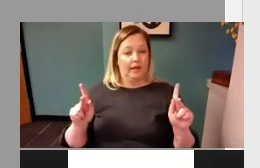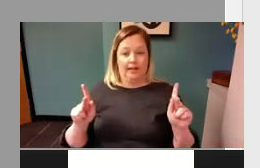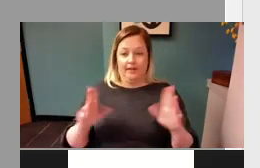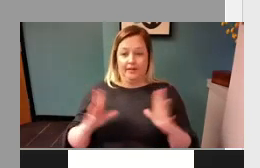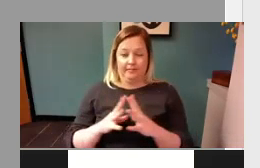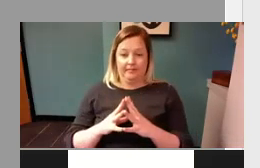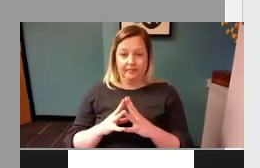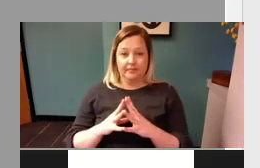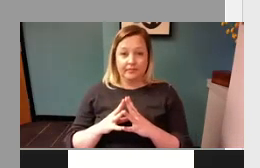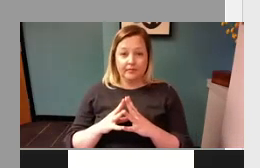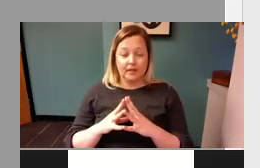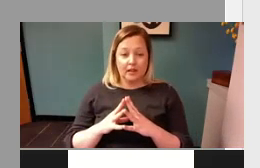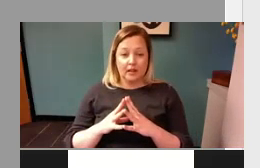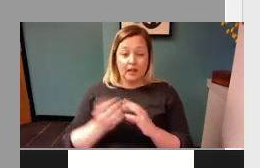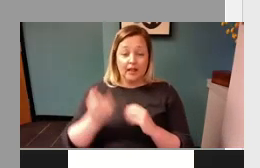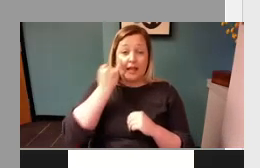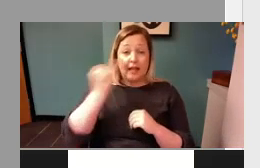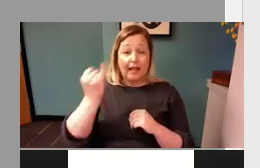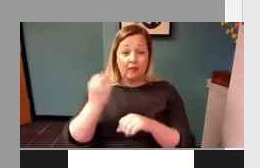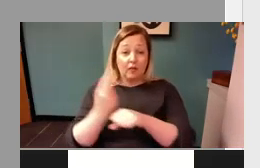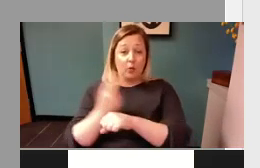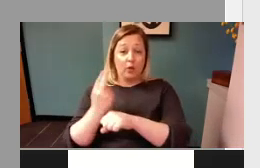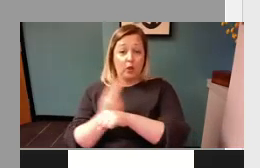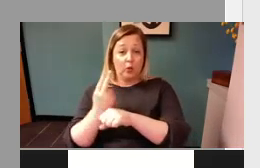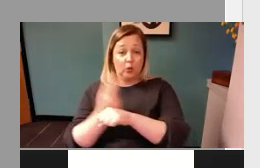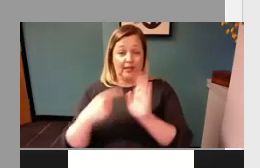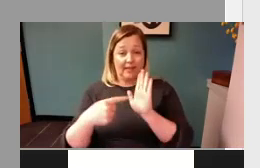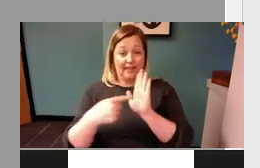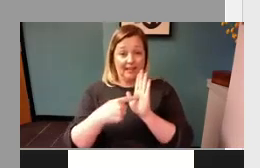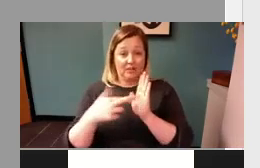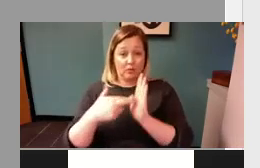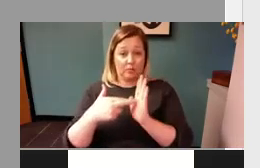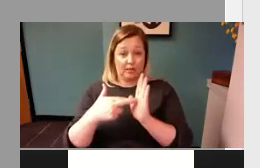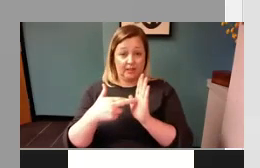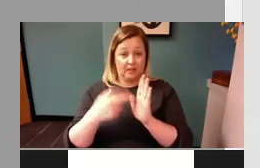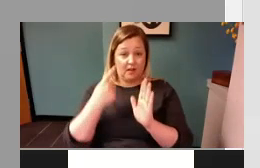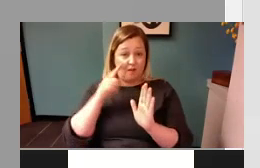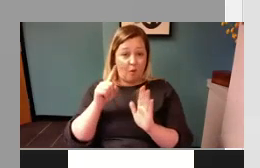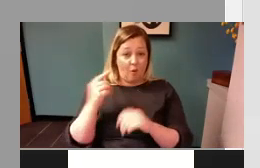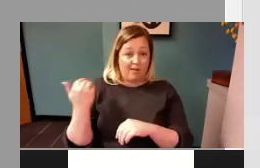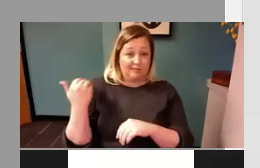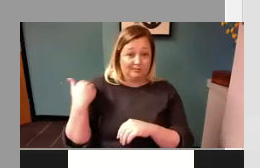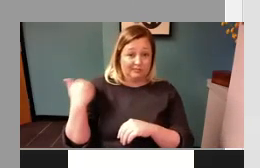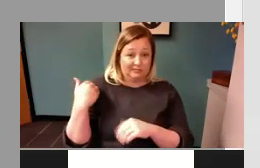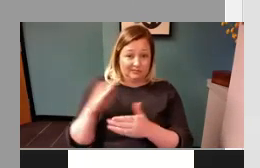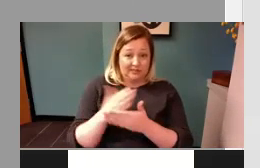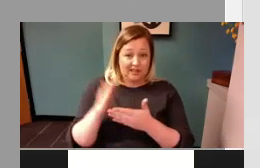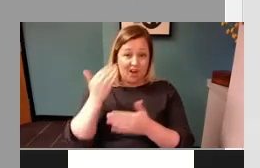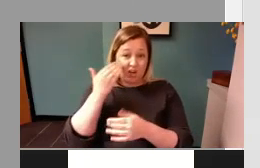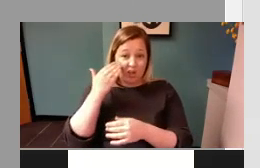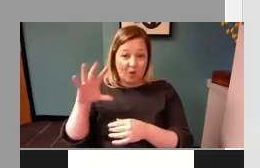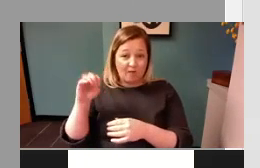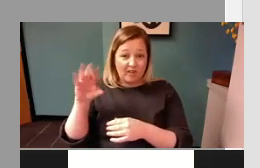So if we use this particular representation for our previous song that we had for 50 minutes that had 130